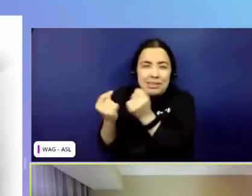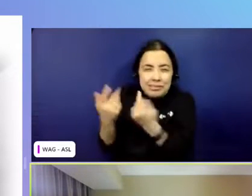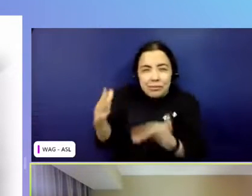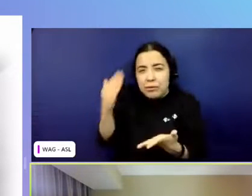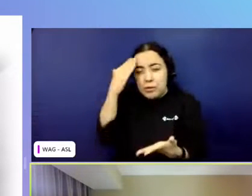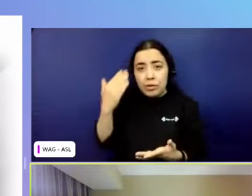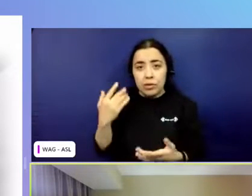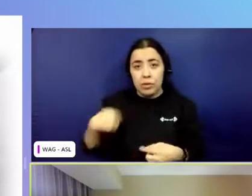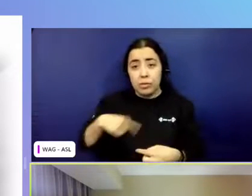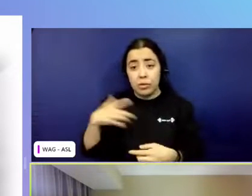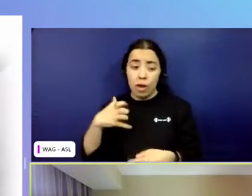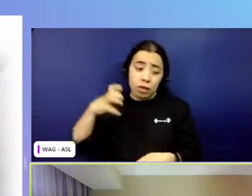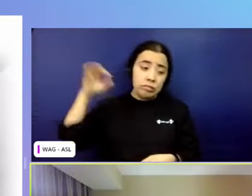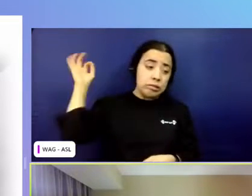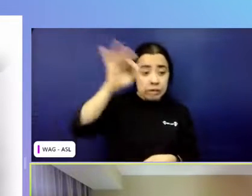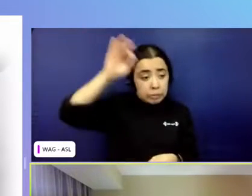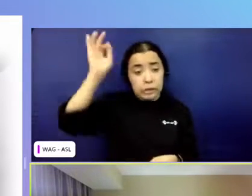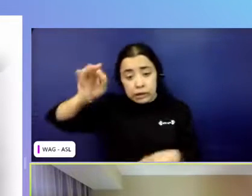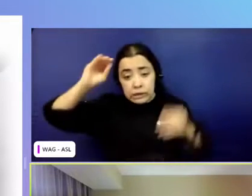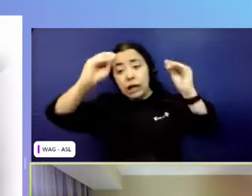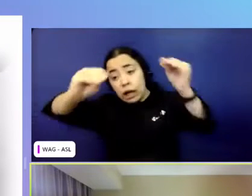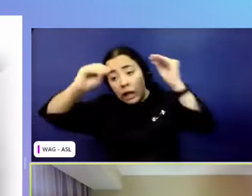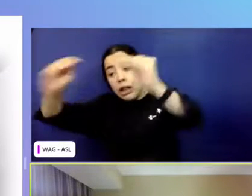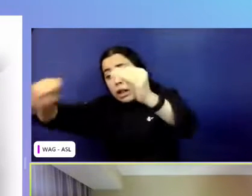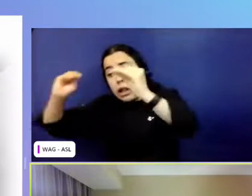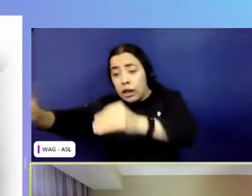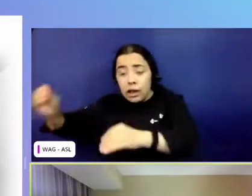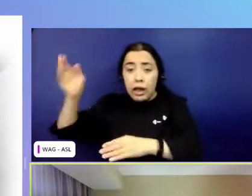be preaching and garner the